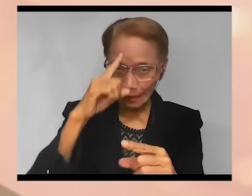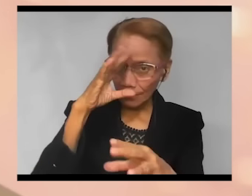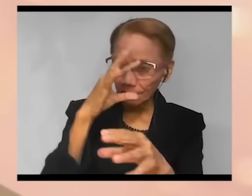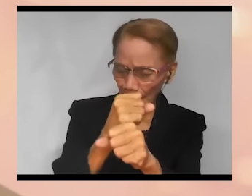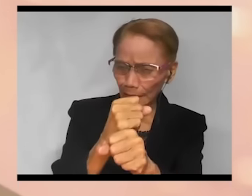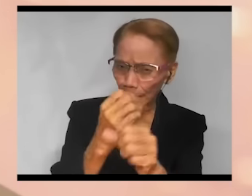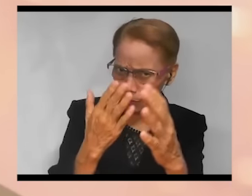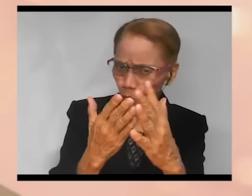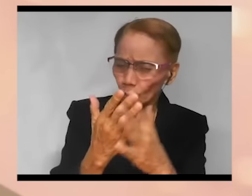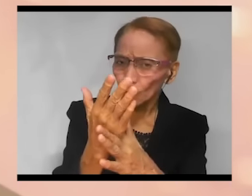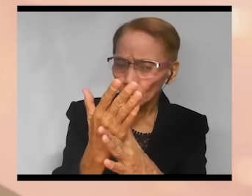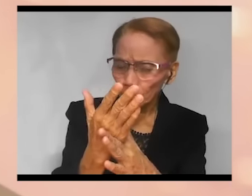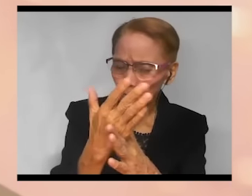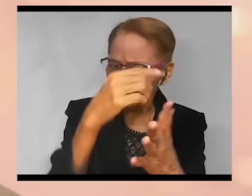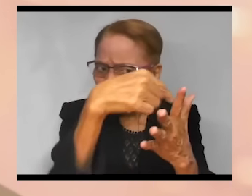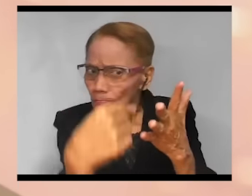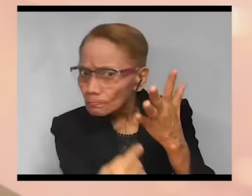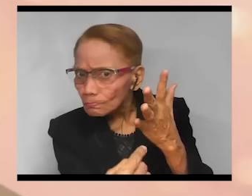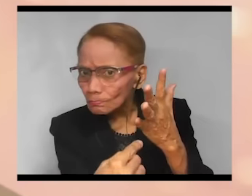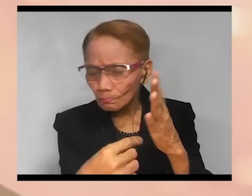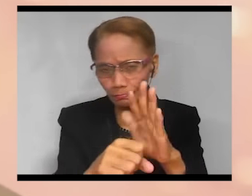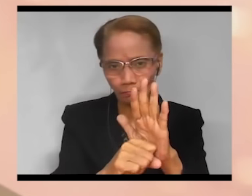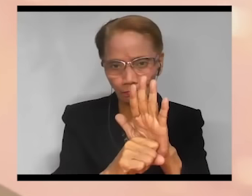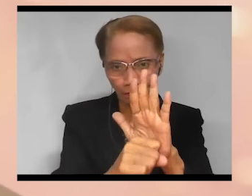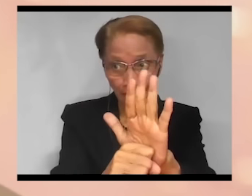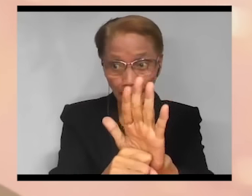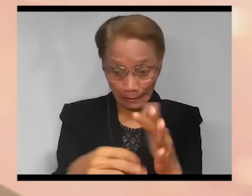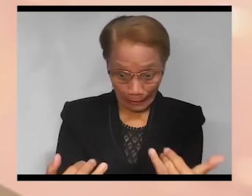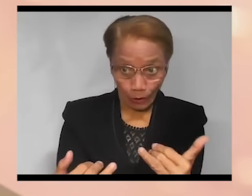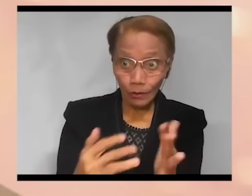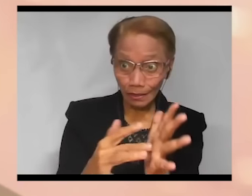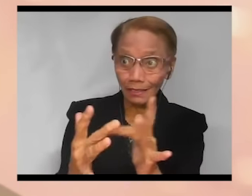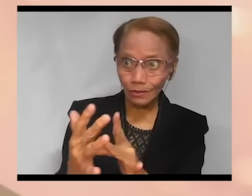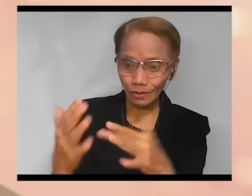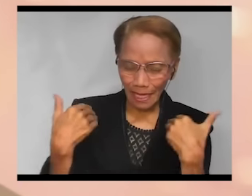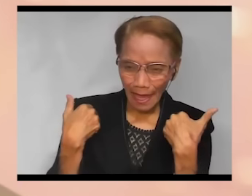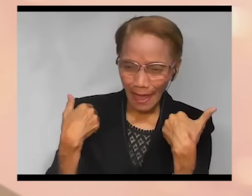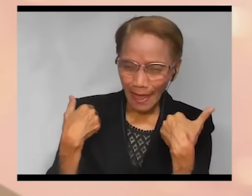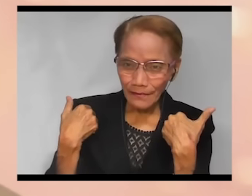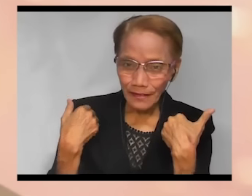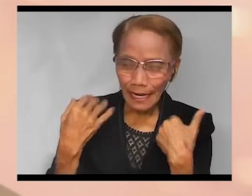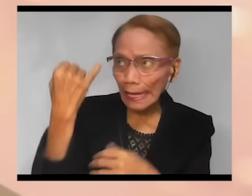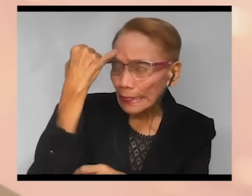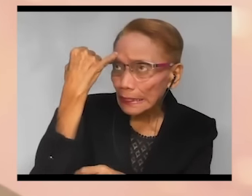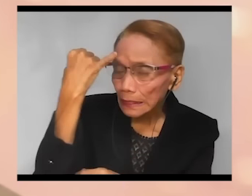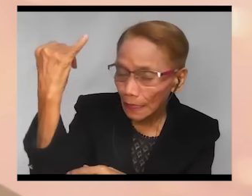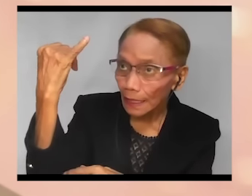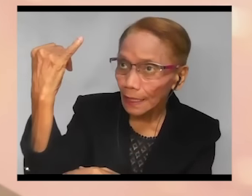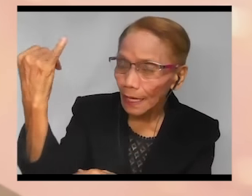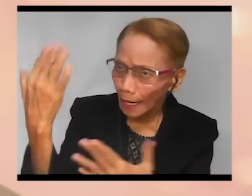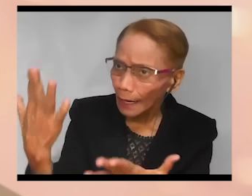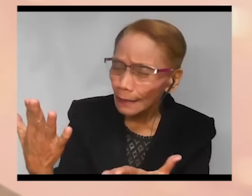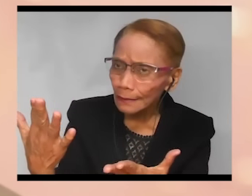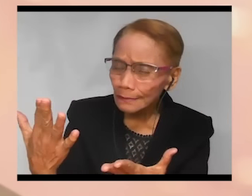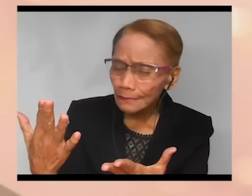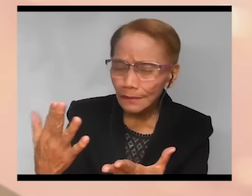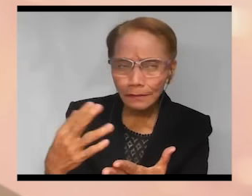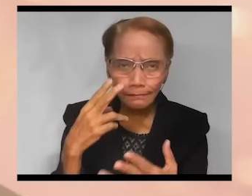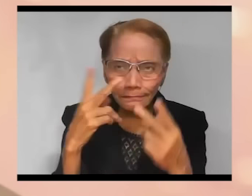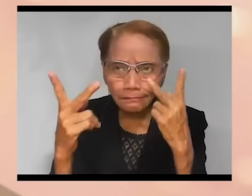signs. Now Jesus had an idea. He saw the crowds, and according to the